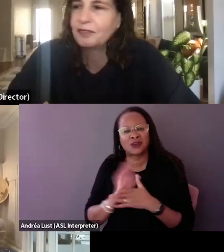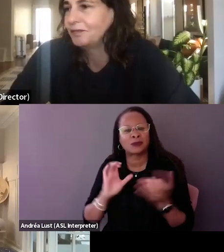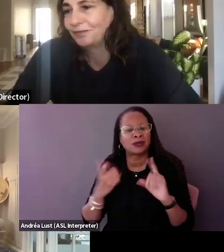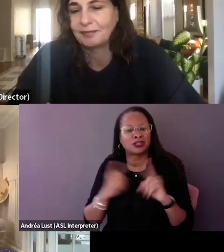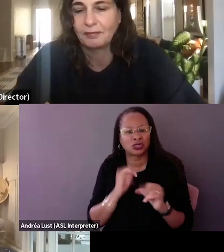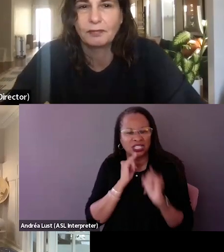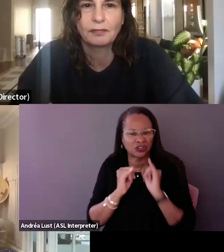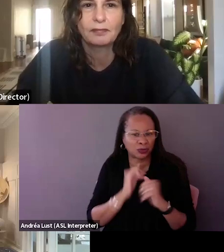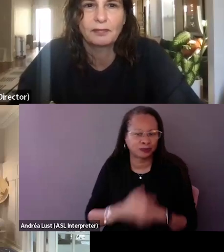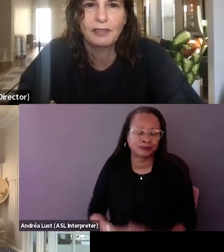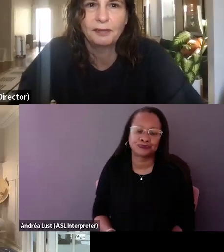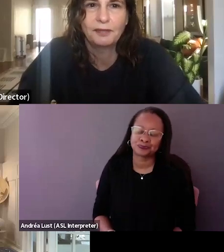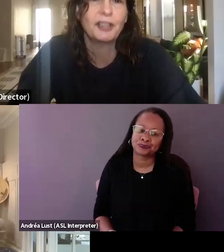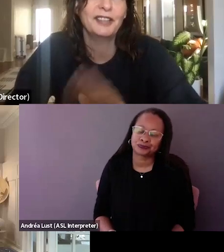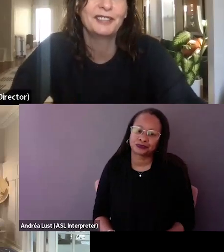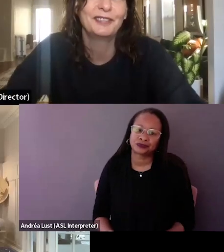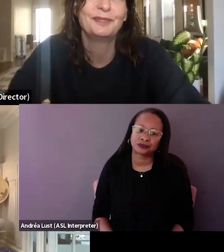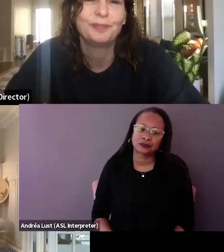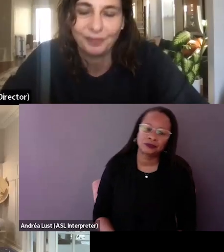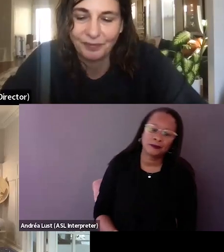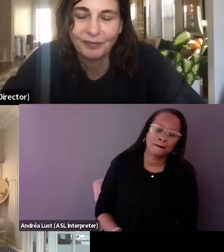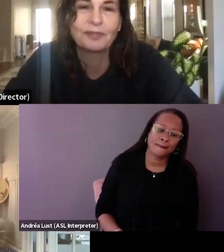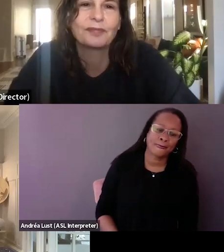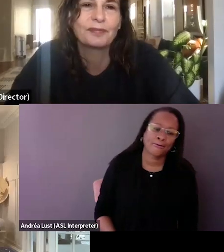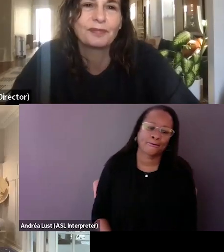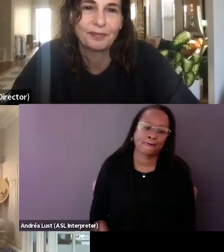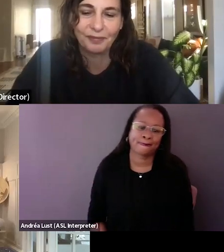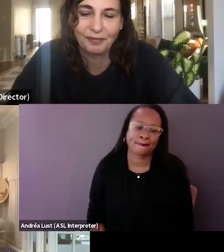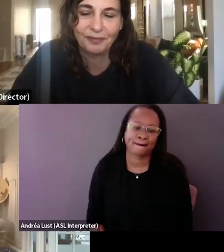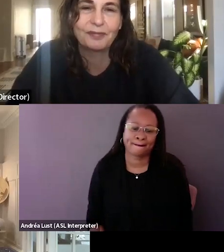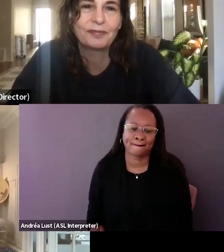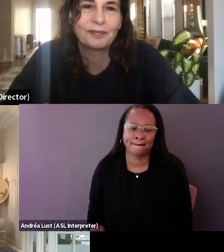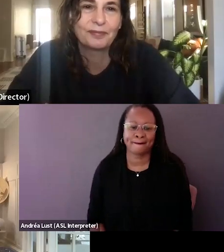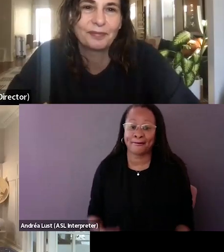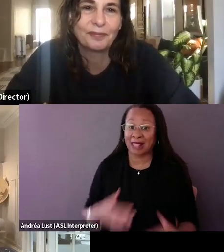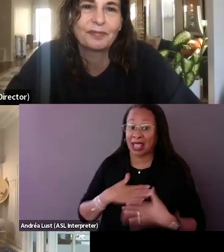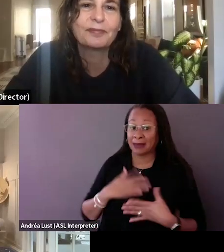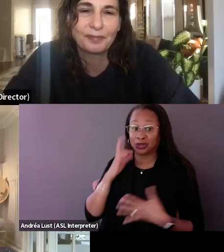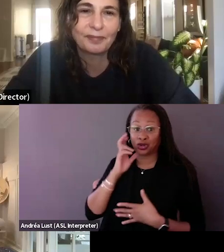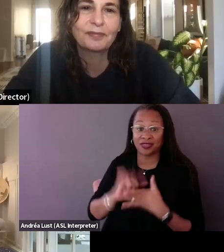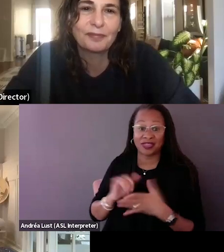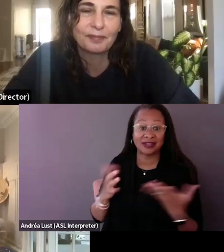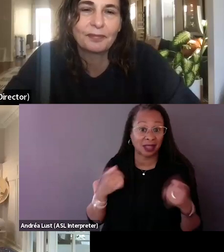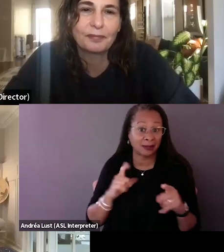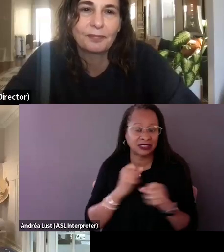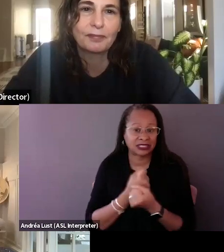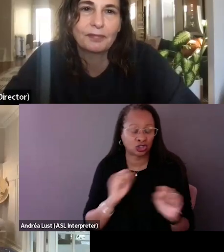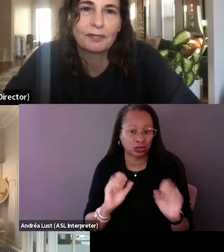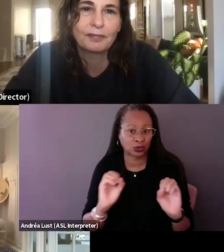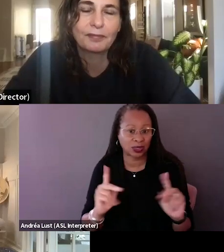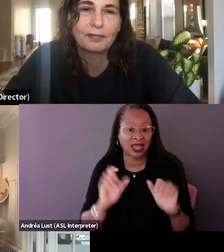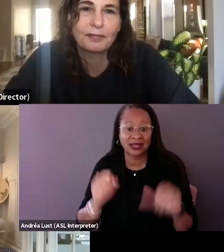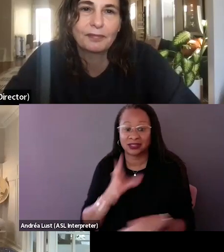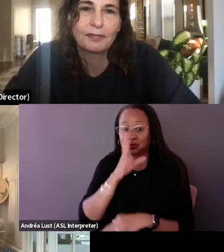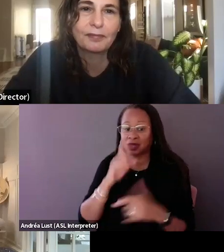is. Yeah. Sorry. Well, I'm glad to hear that's the case. Can you talk